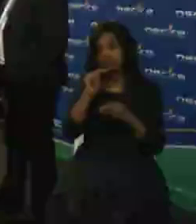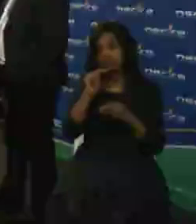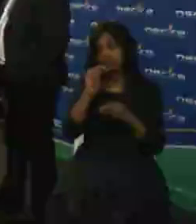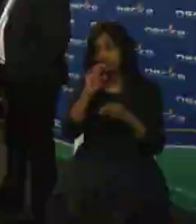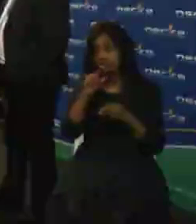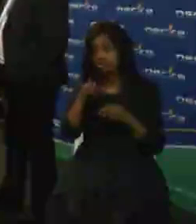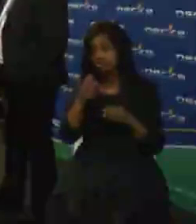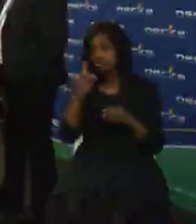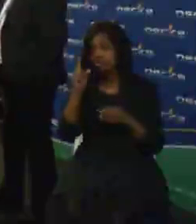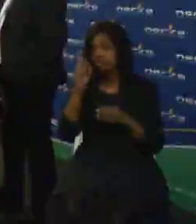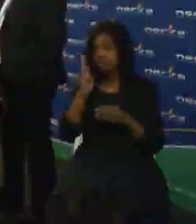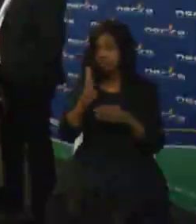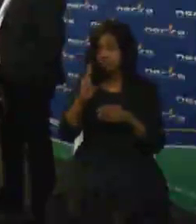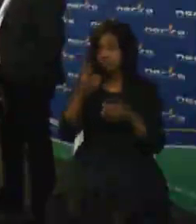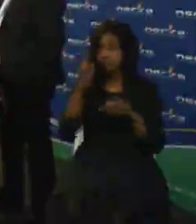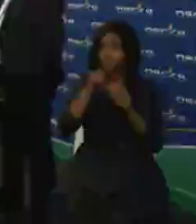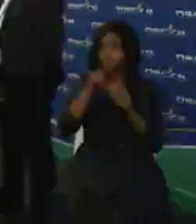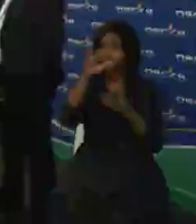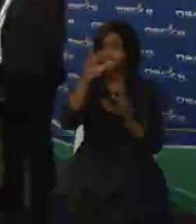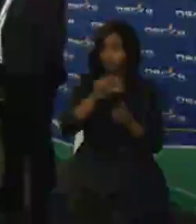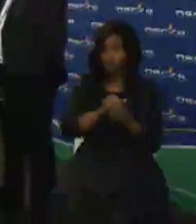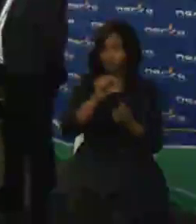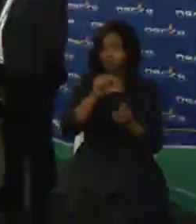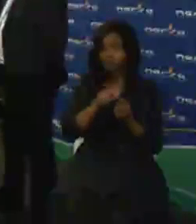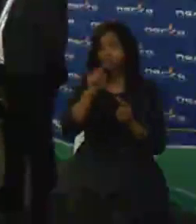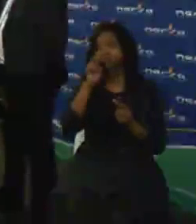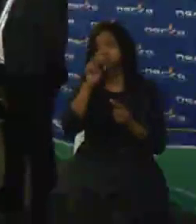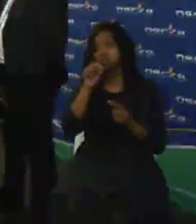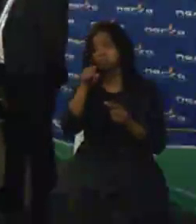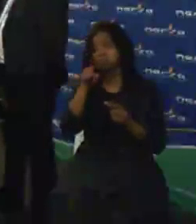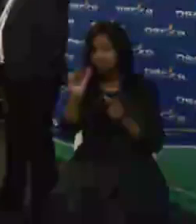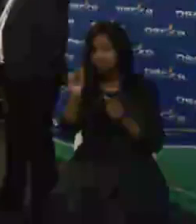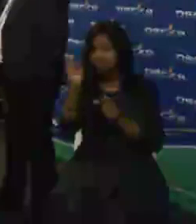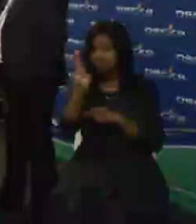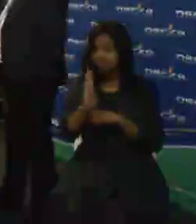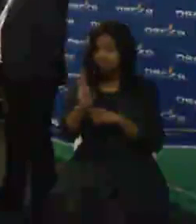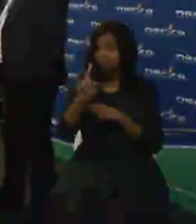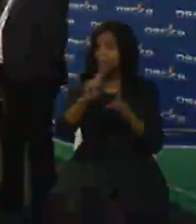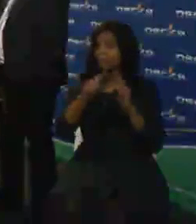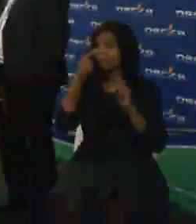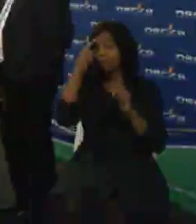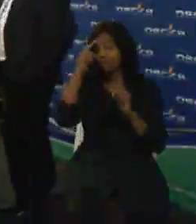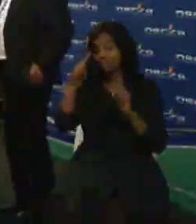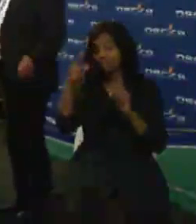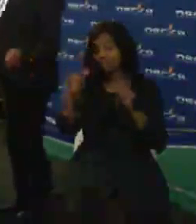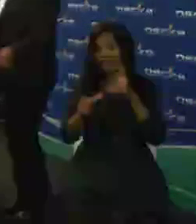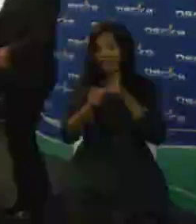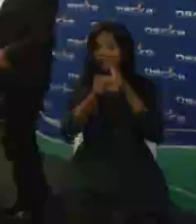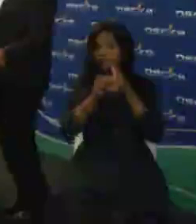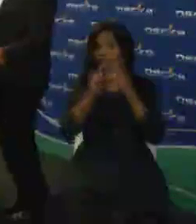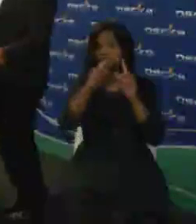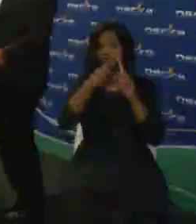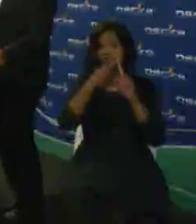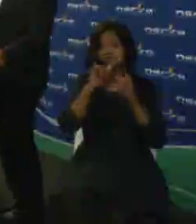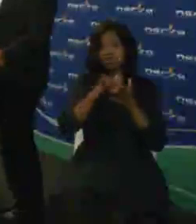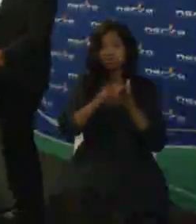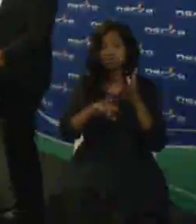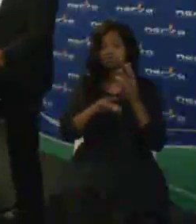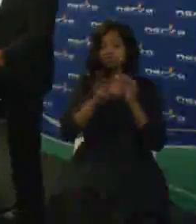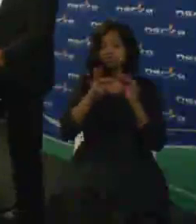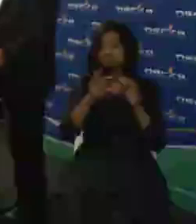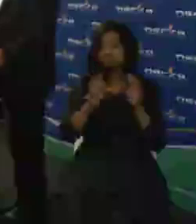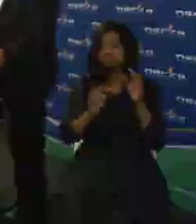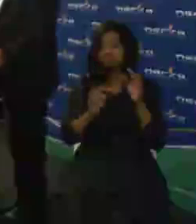billion to bring it down to the 20.6 billion. But I think the other important factor that was raised